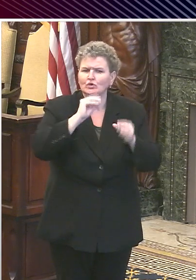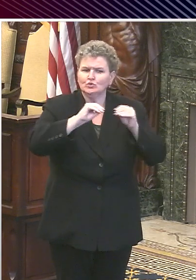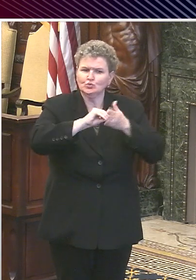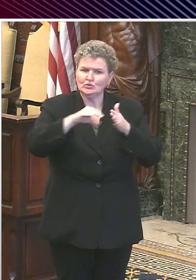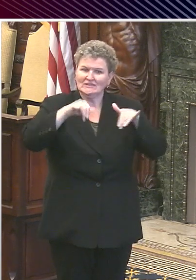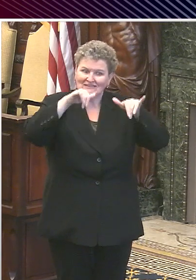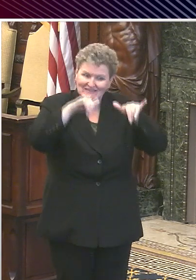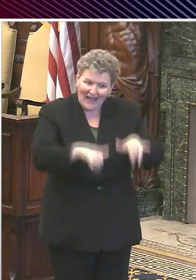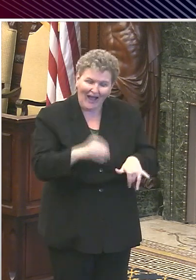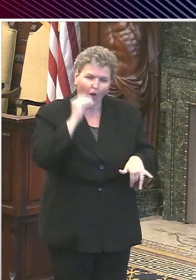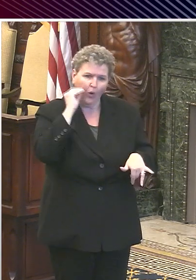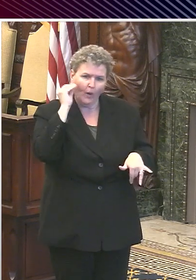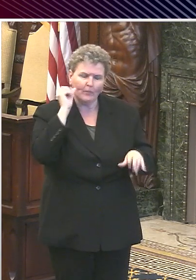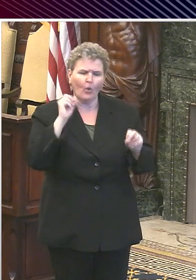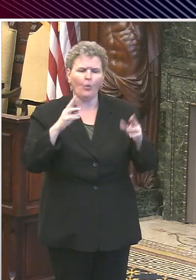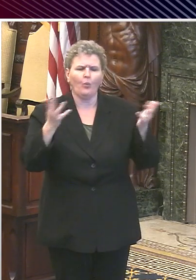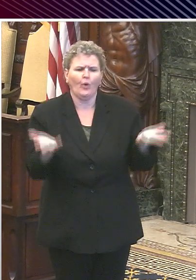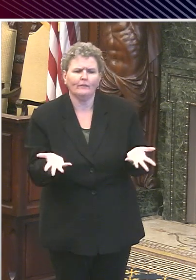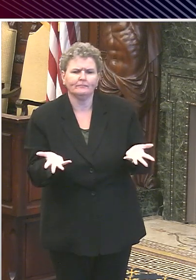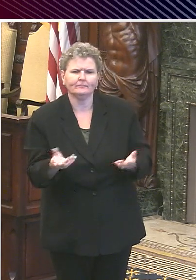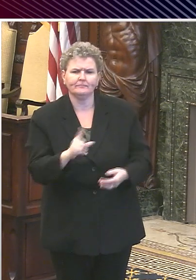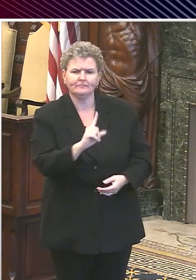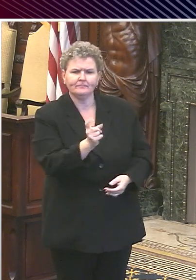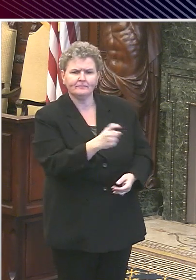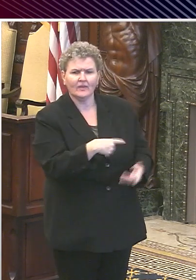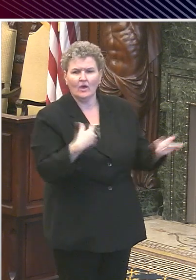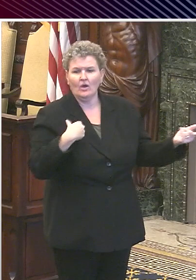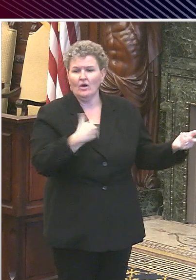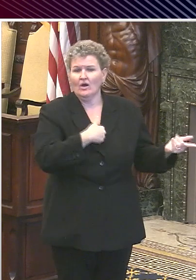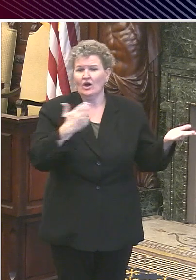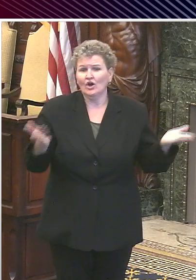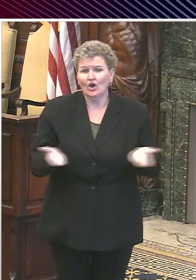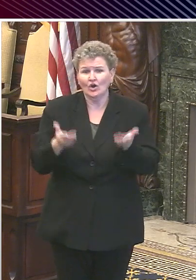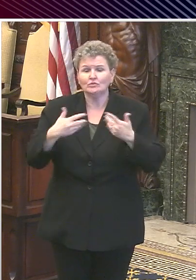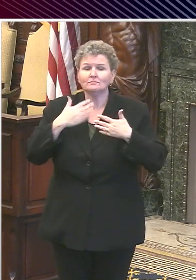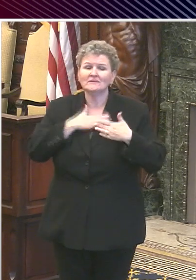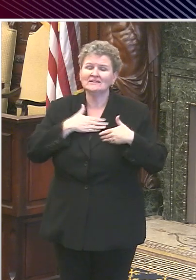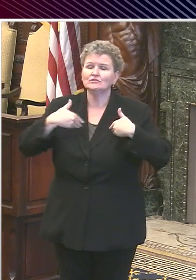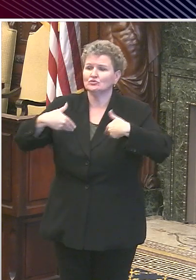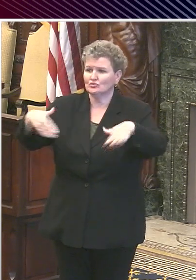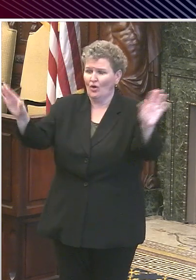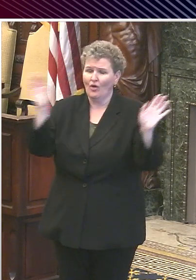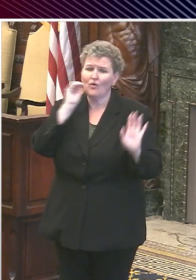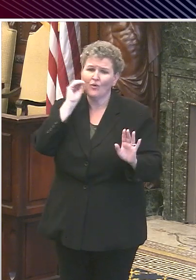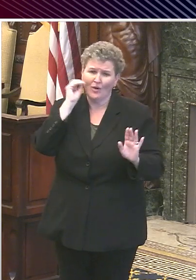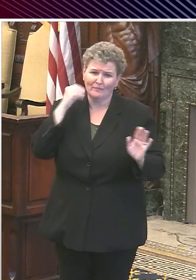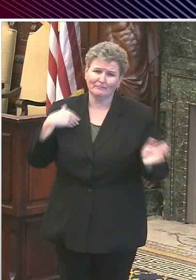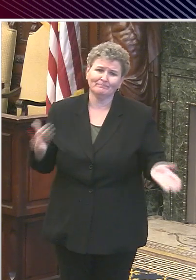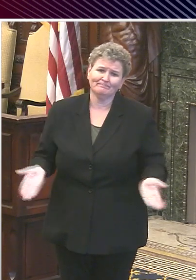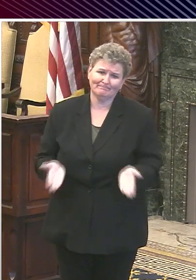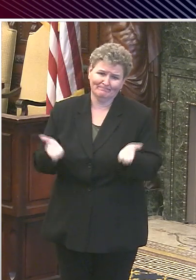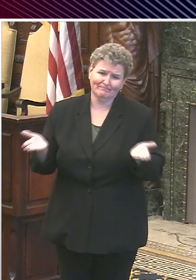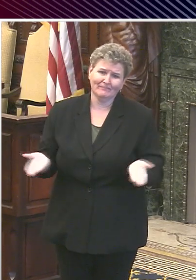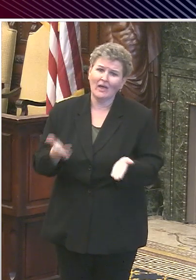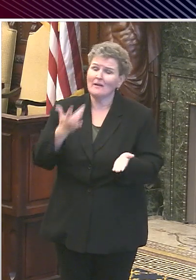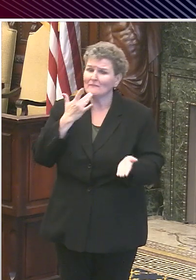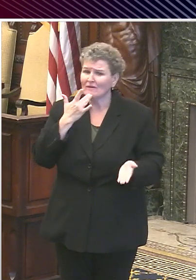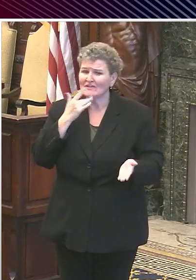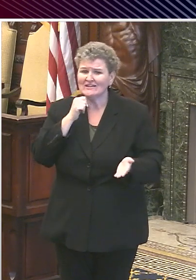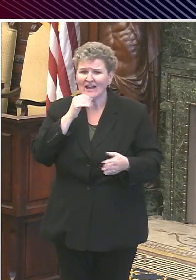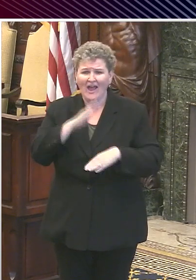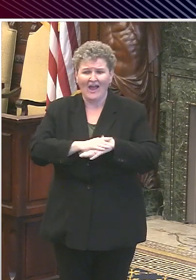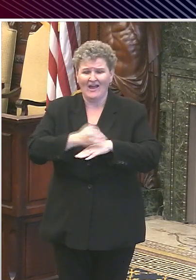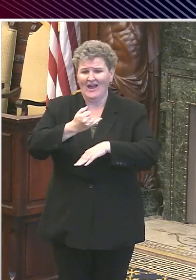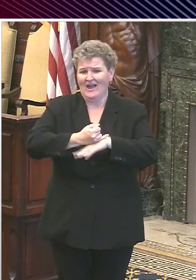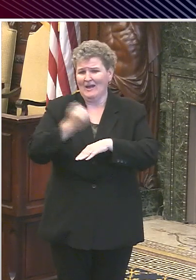weeks? We are encouraging students to go home rather than having a large number of people off campus here in the city. However,